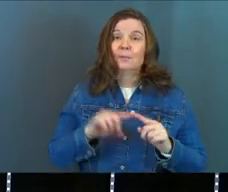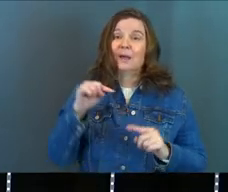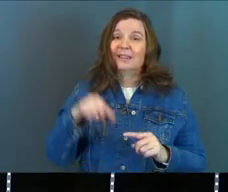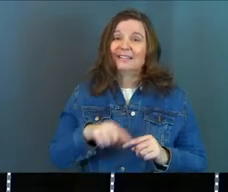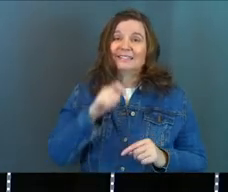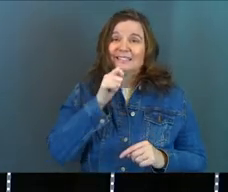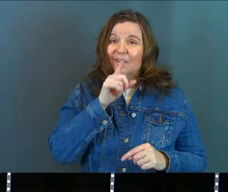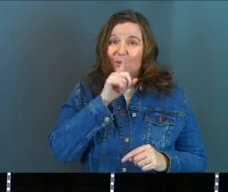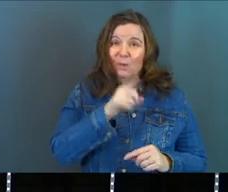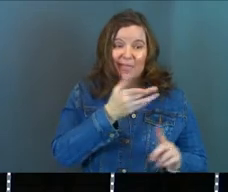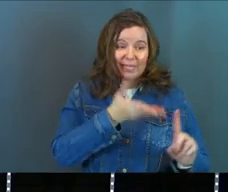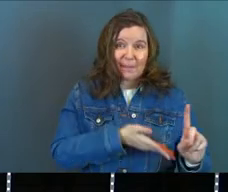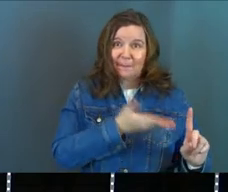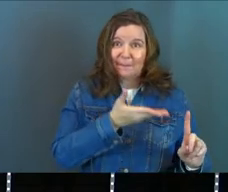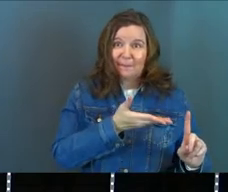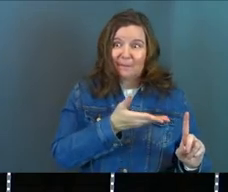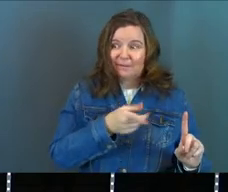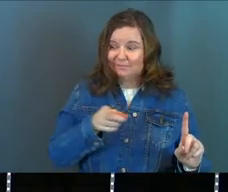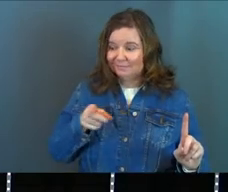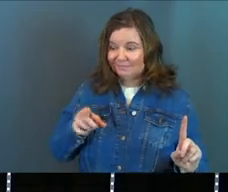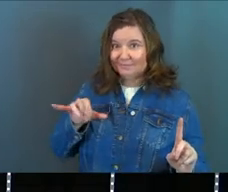But this isn't the real them.